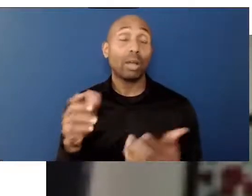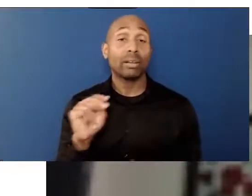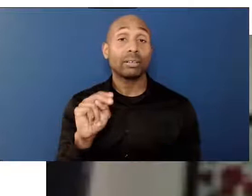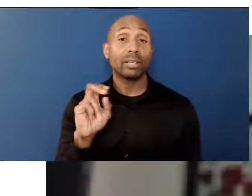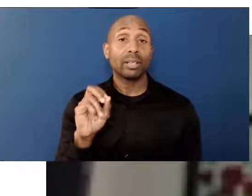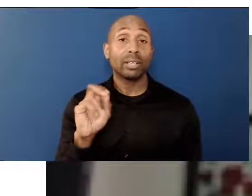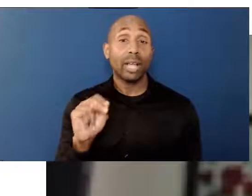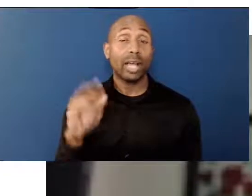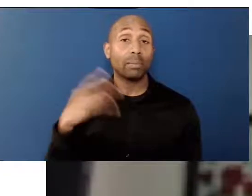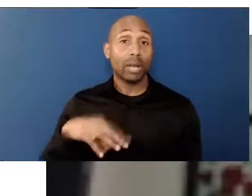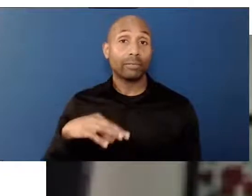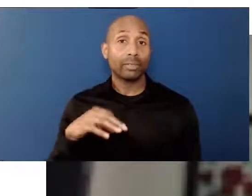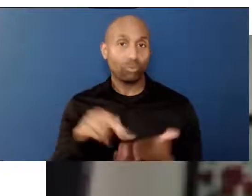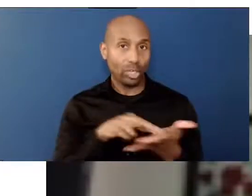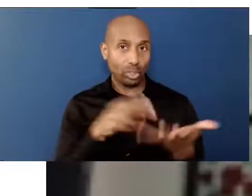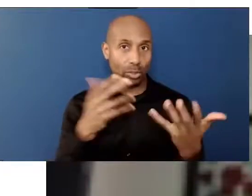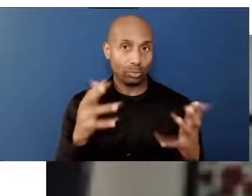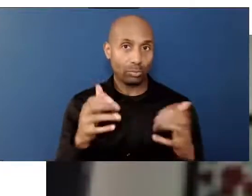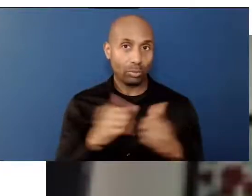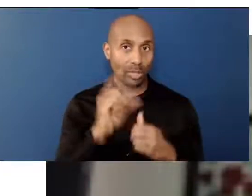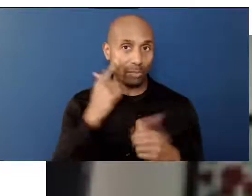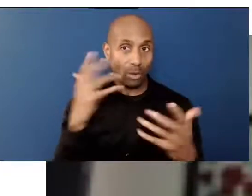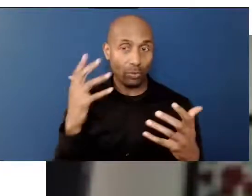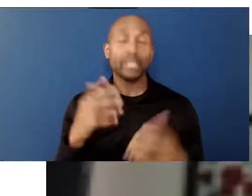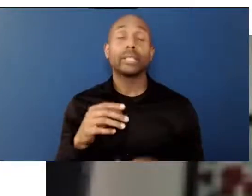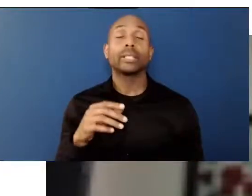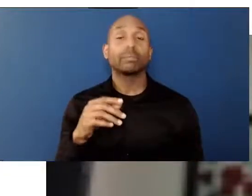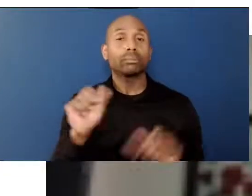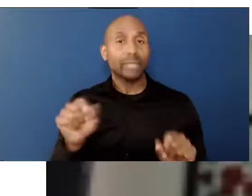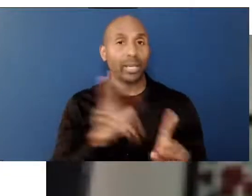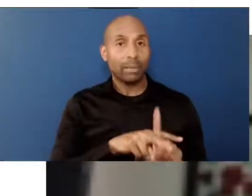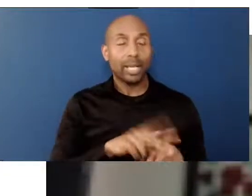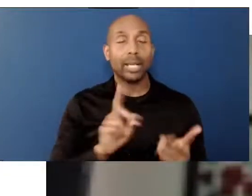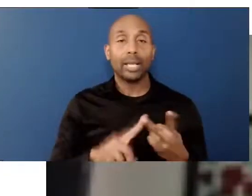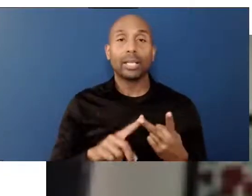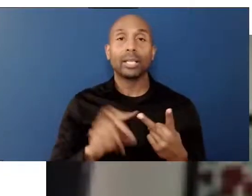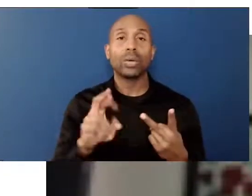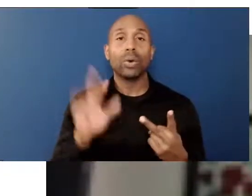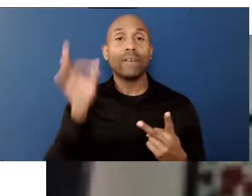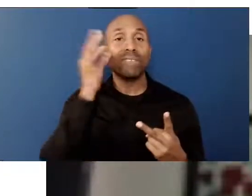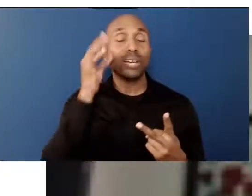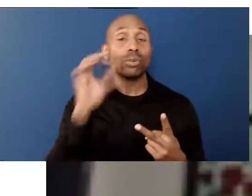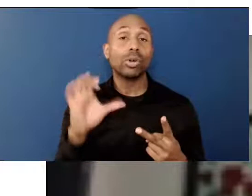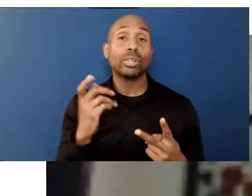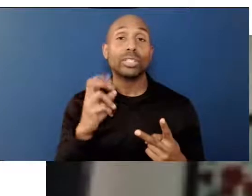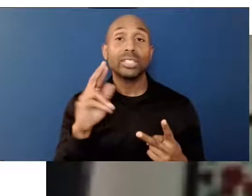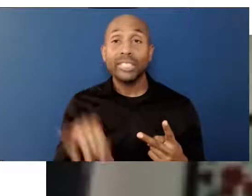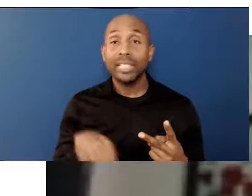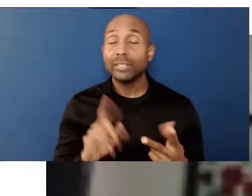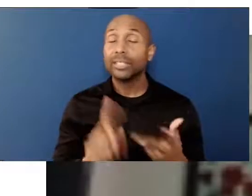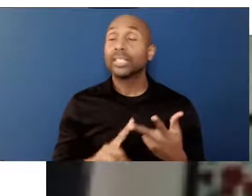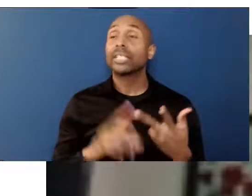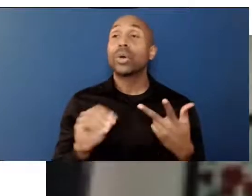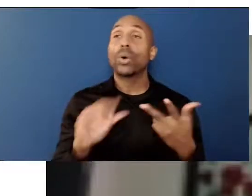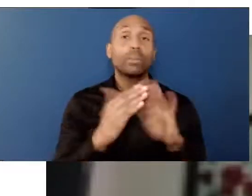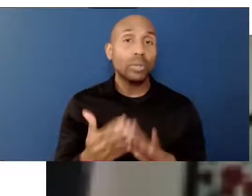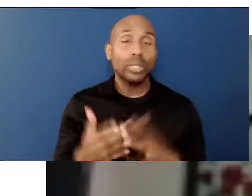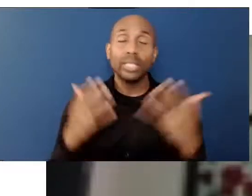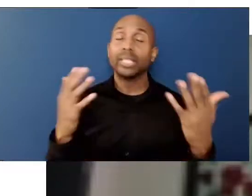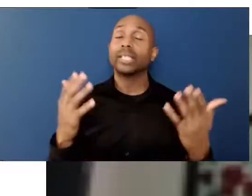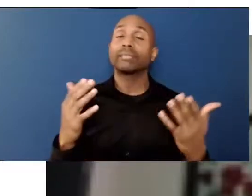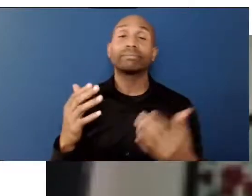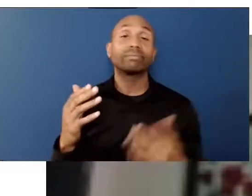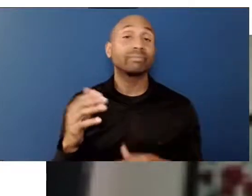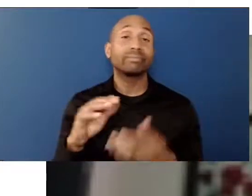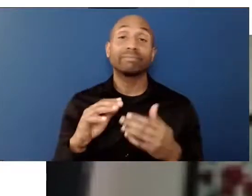grant, as well as a federal charity or Mi'kmaq community, municipality, town or village, a legion. And